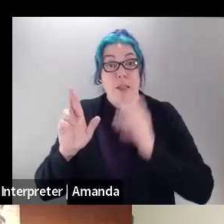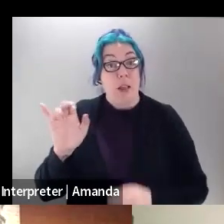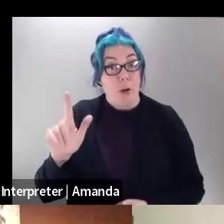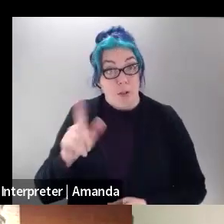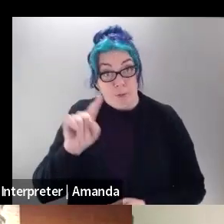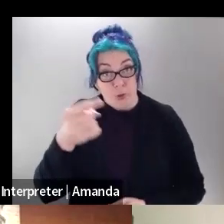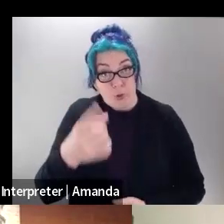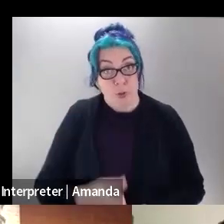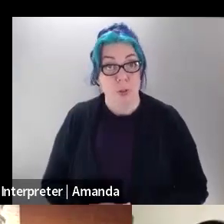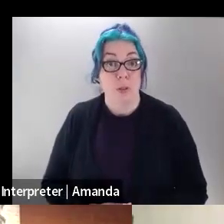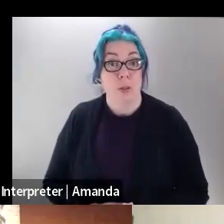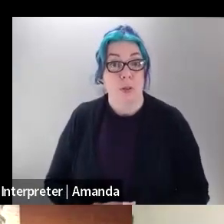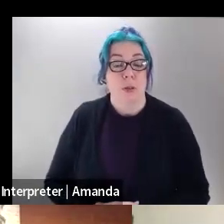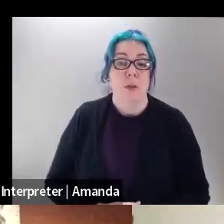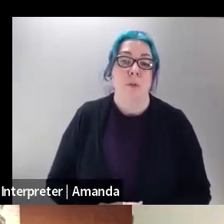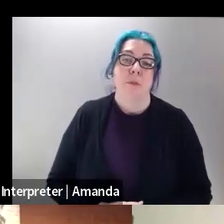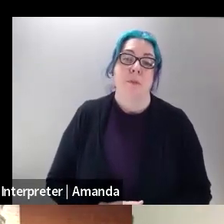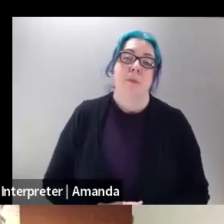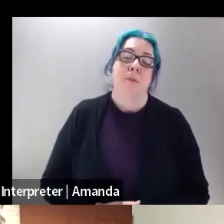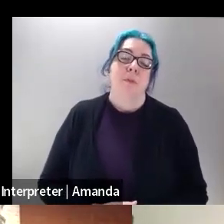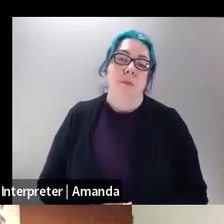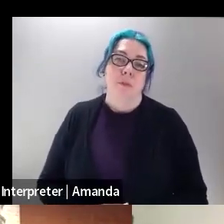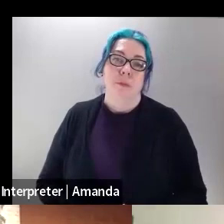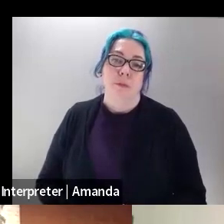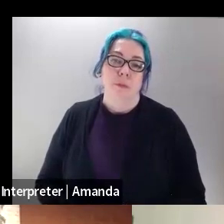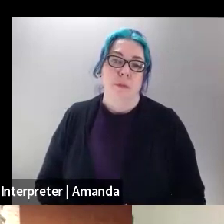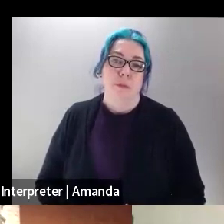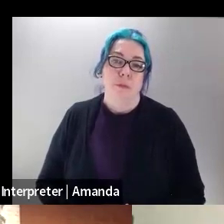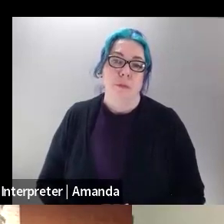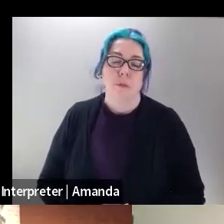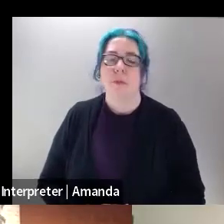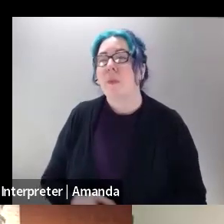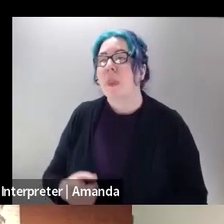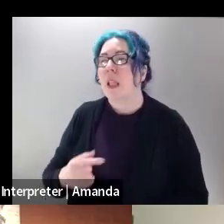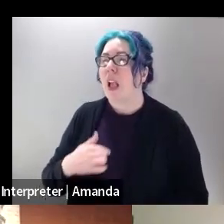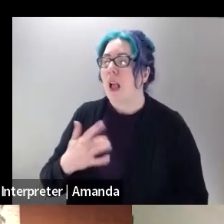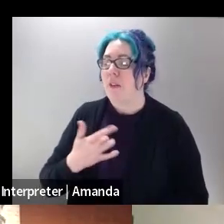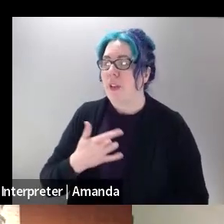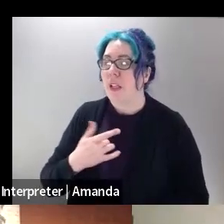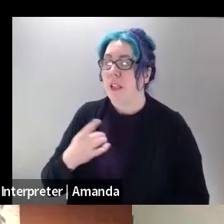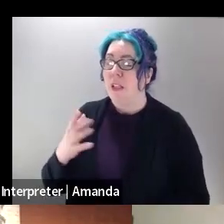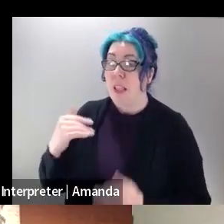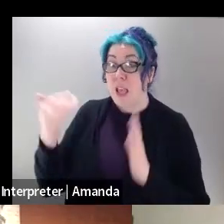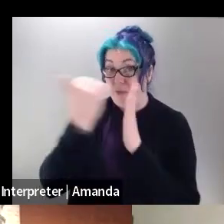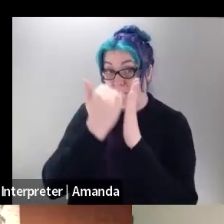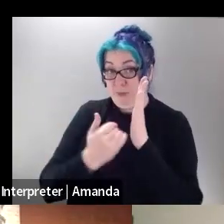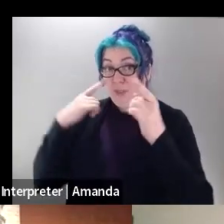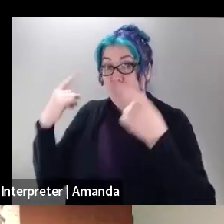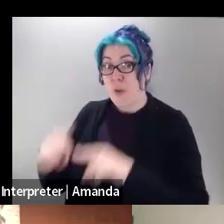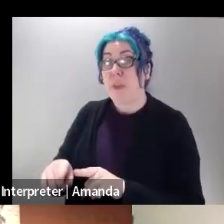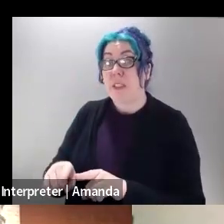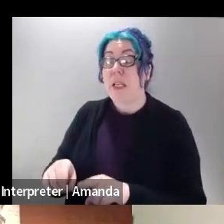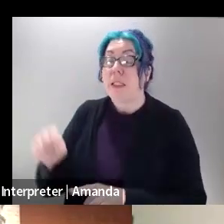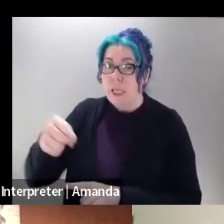You know, I would say that the one of the most important parts of the room agreement as the director is to find that way to sort of